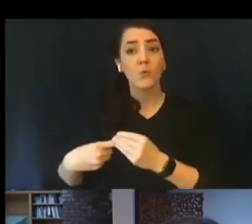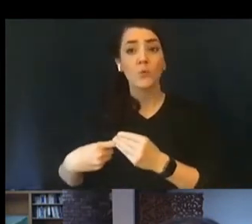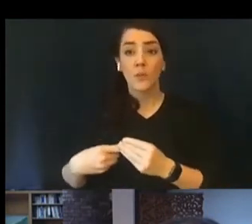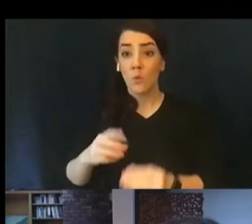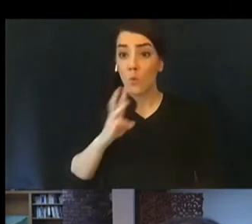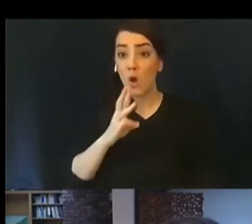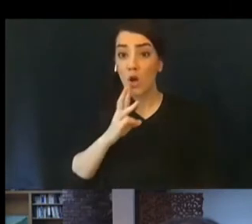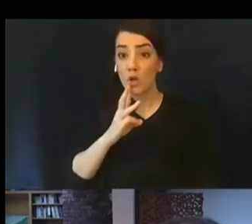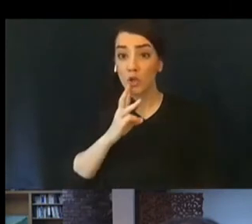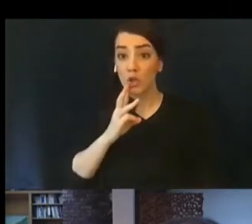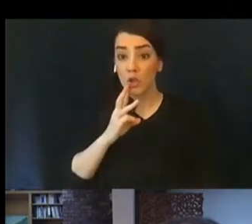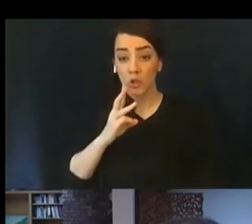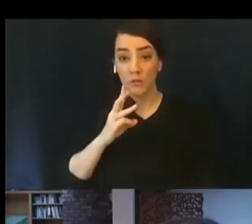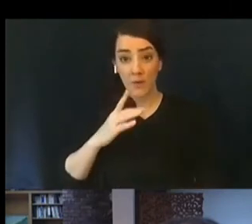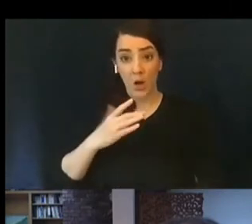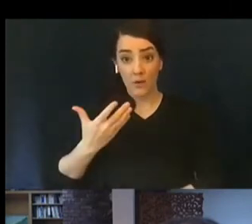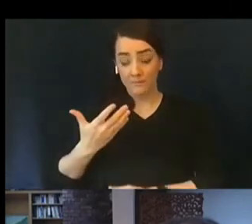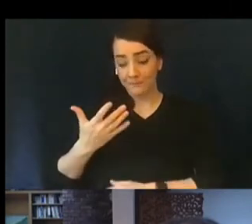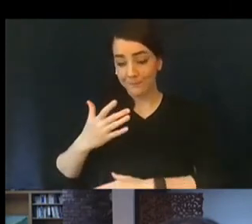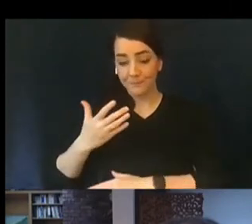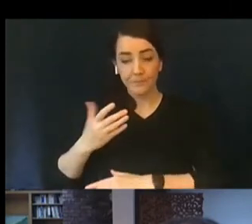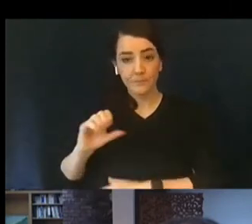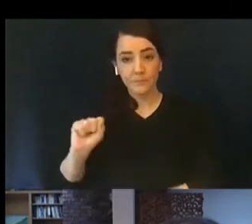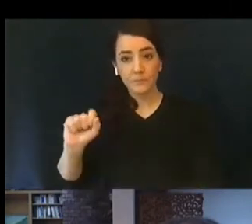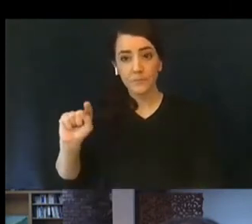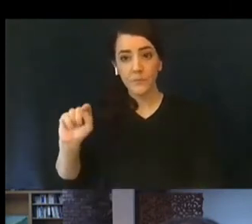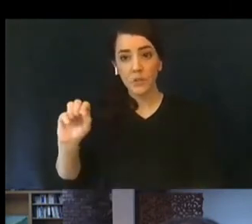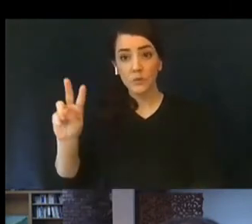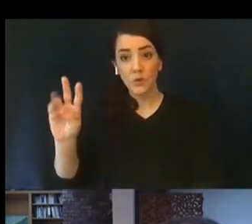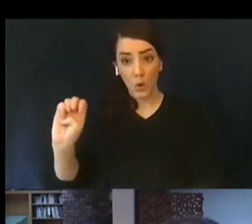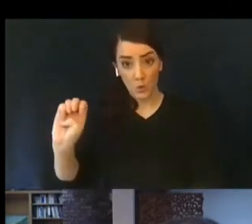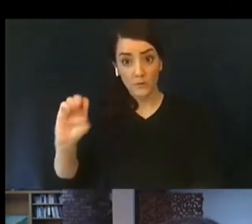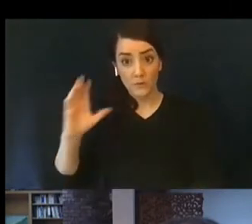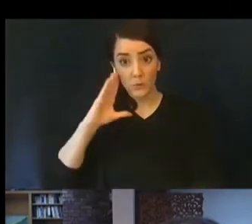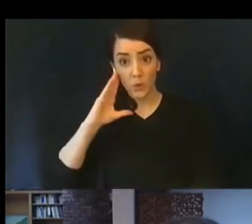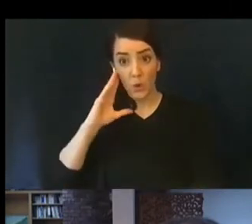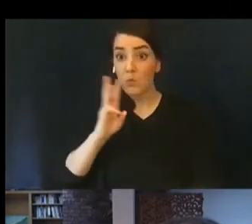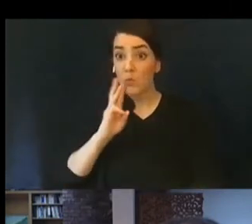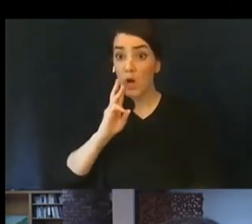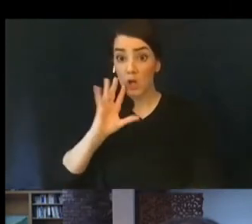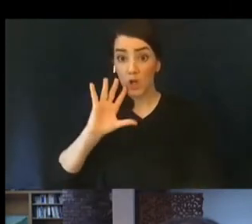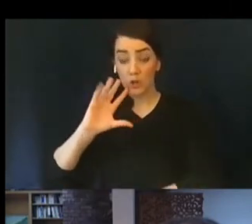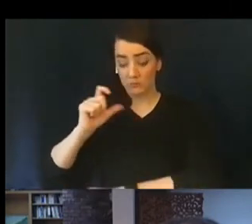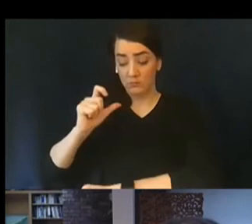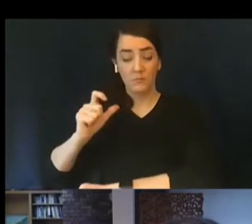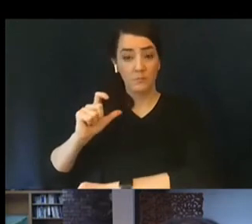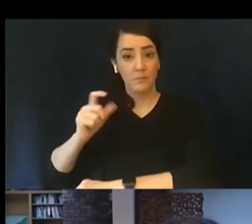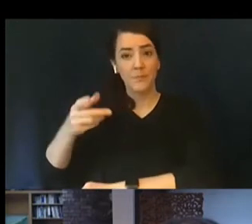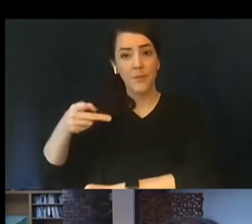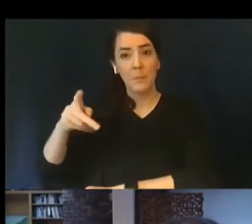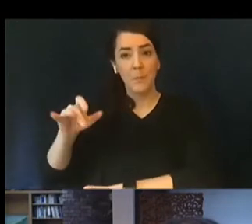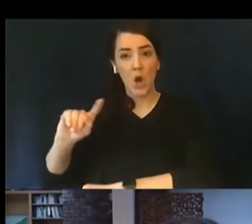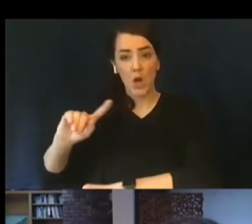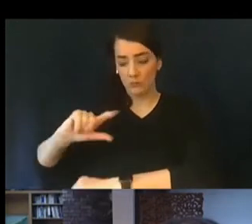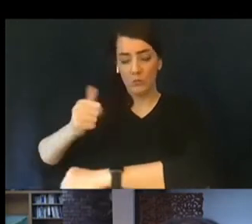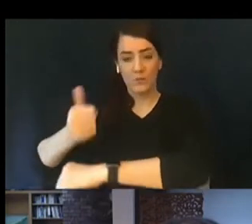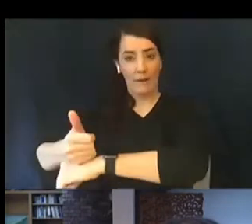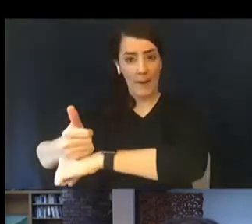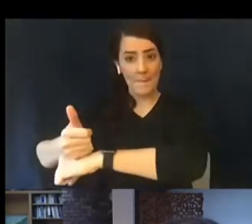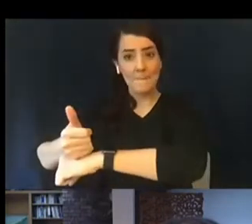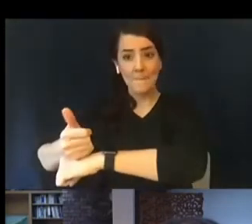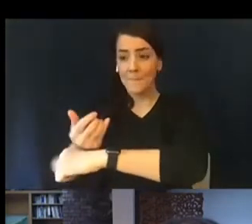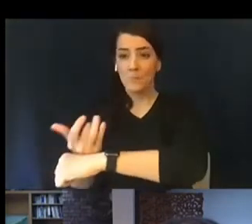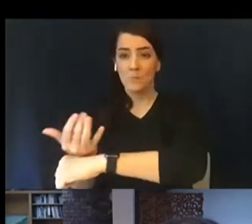She did talk about eating rats, eating, you know, whatever animal was around.